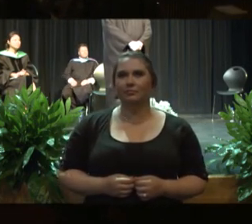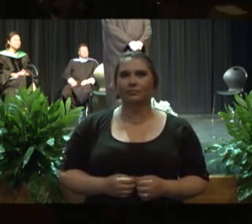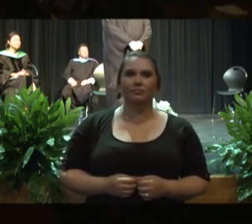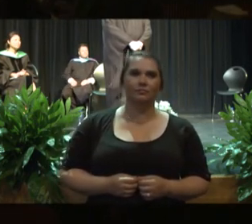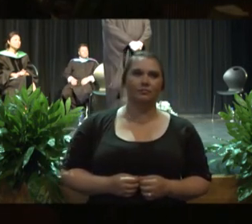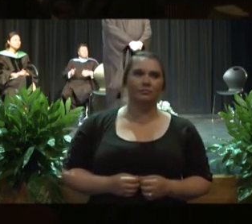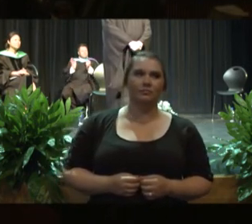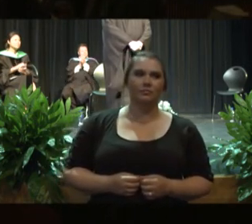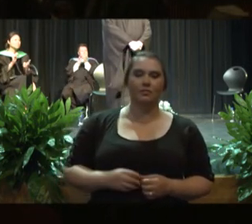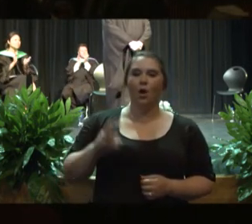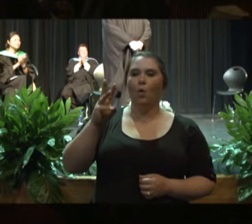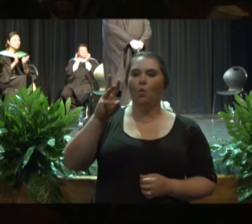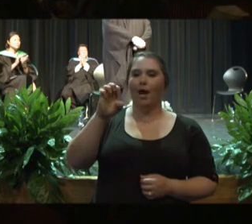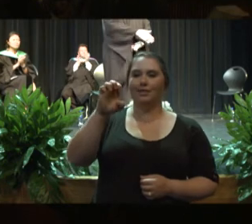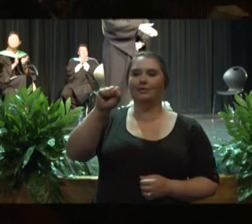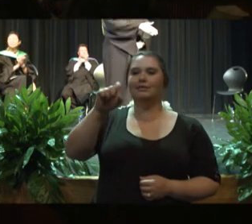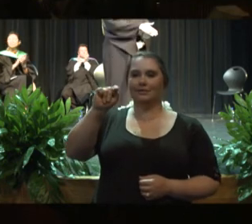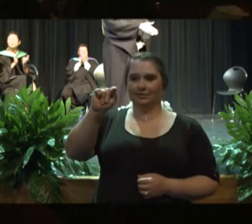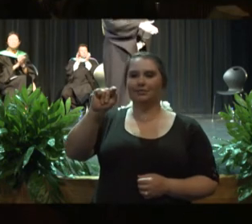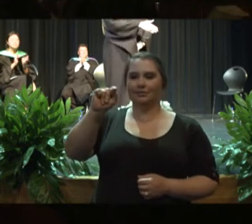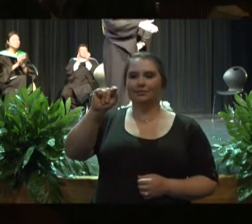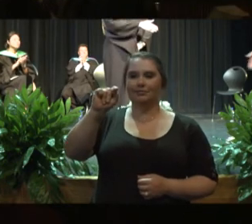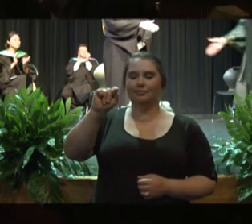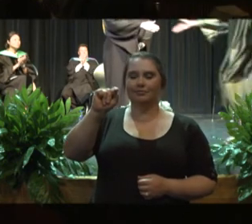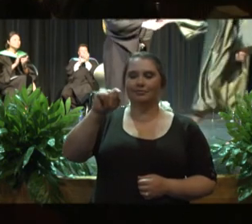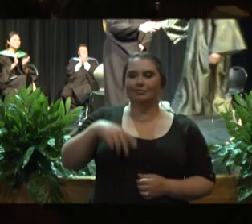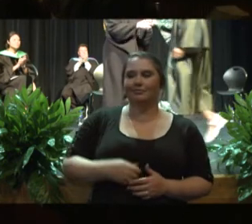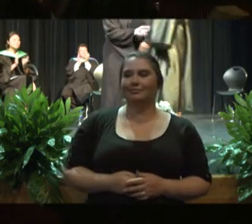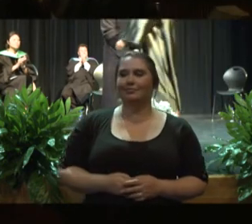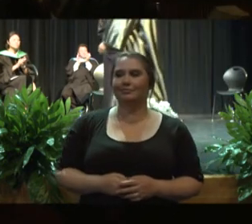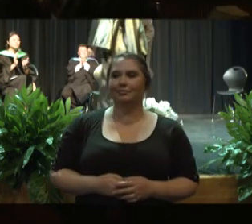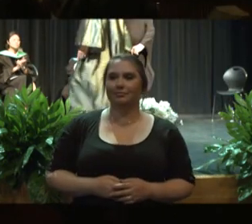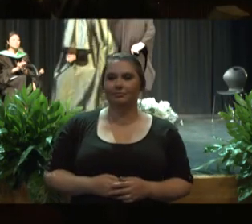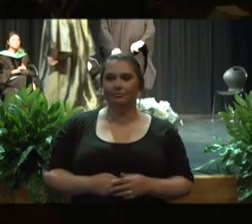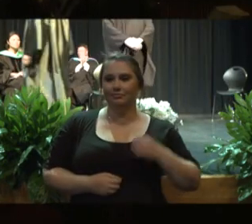Crescencia Quiche West.